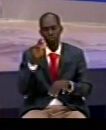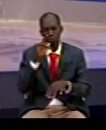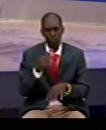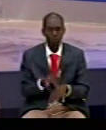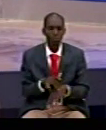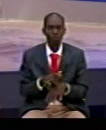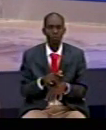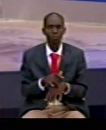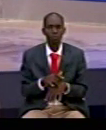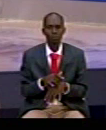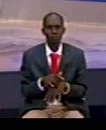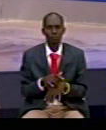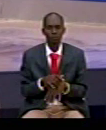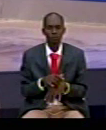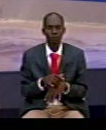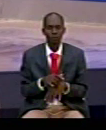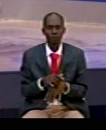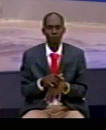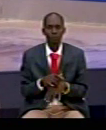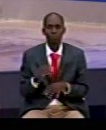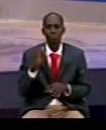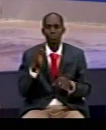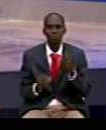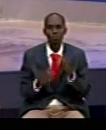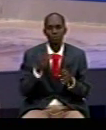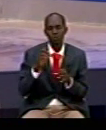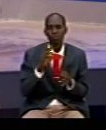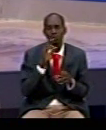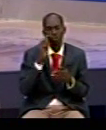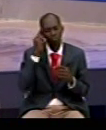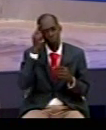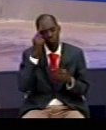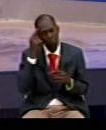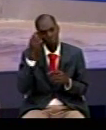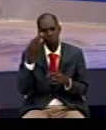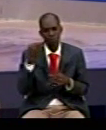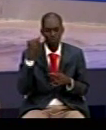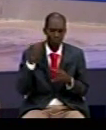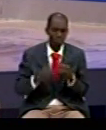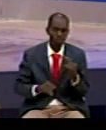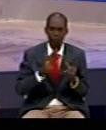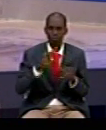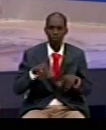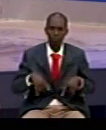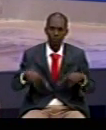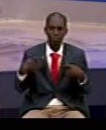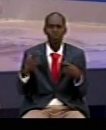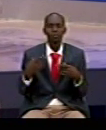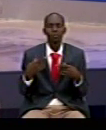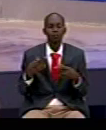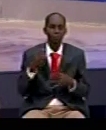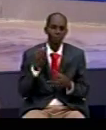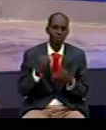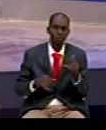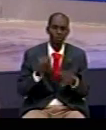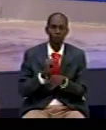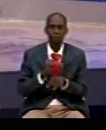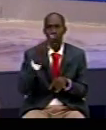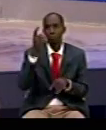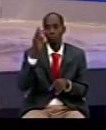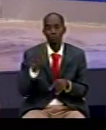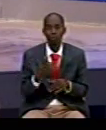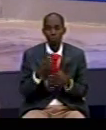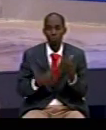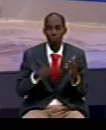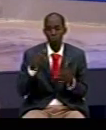you need is a touch. If you are thinking of ending life and ending ministry, all you need is a